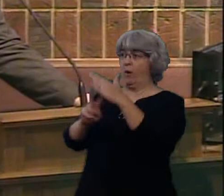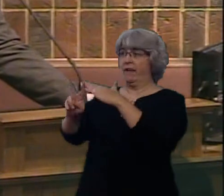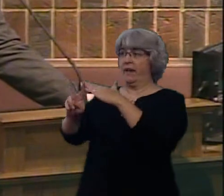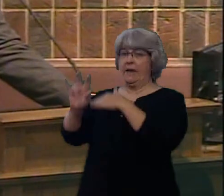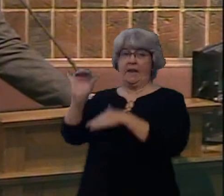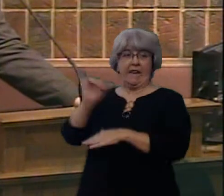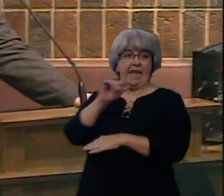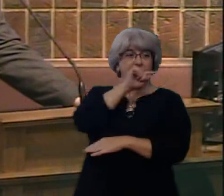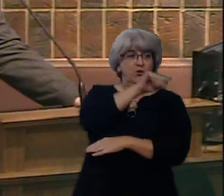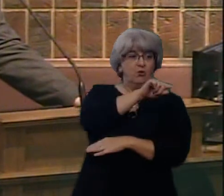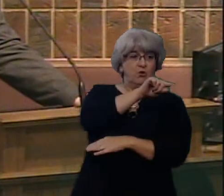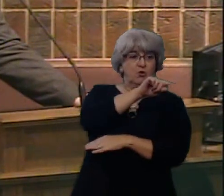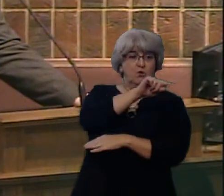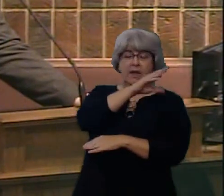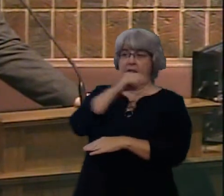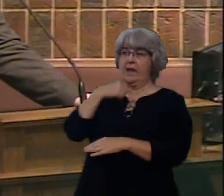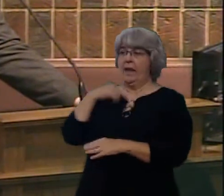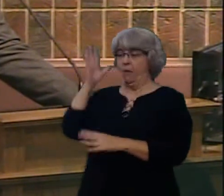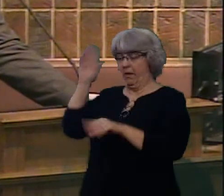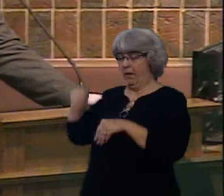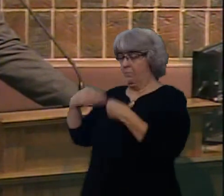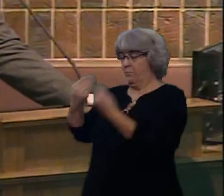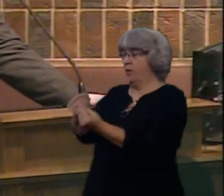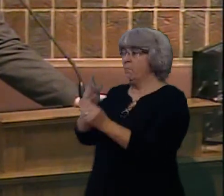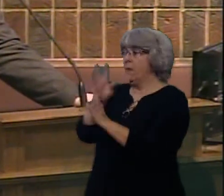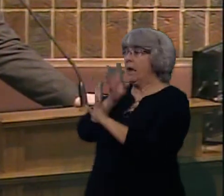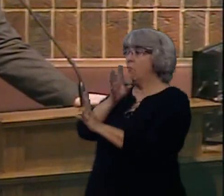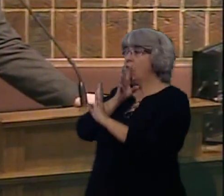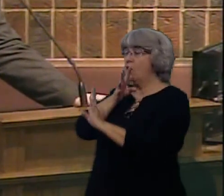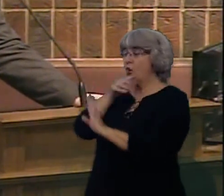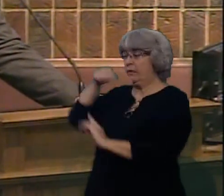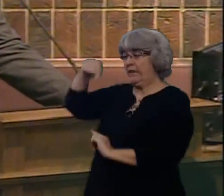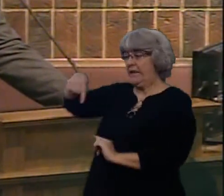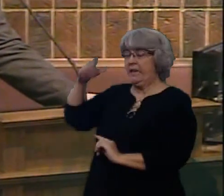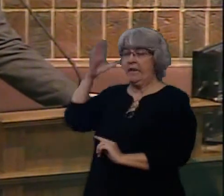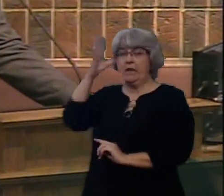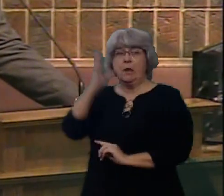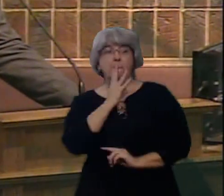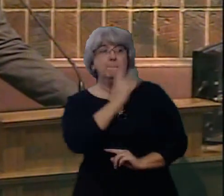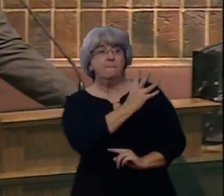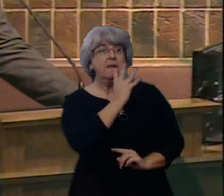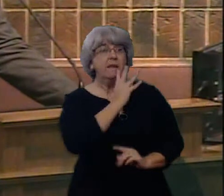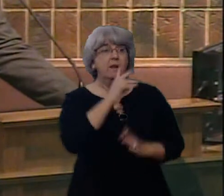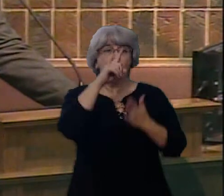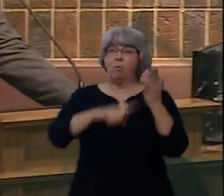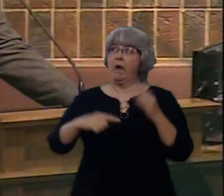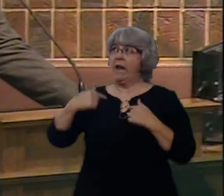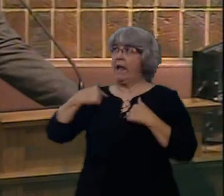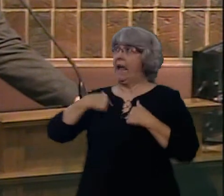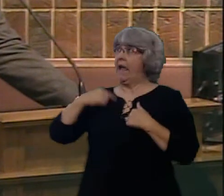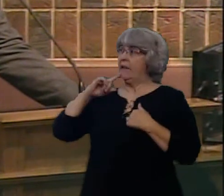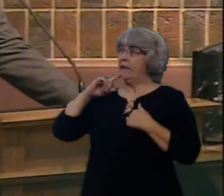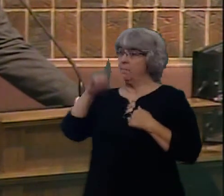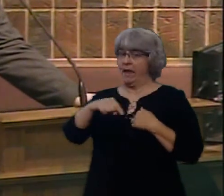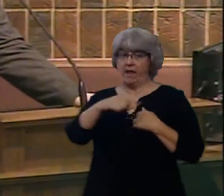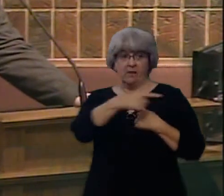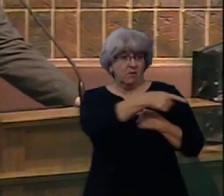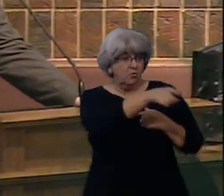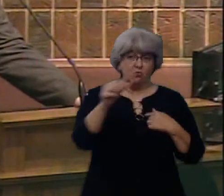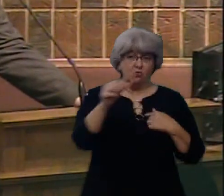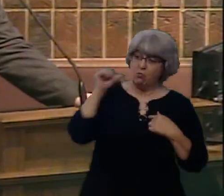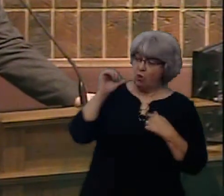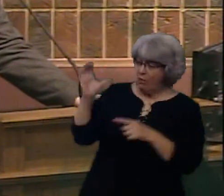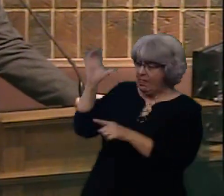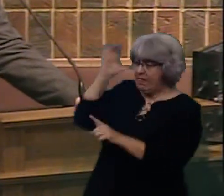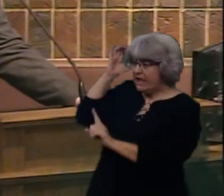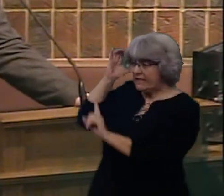and I will put my words in his mouth, and he shall speak to them what I command him. And whoever will not listen to my words that